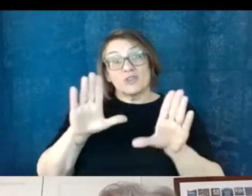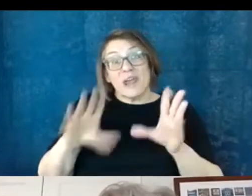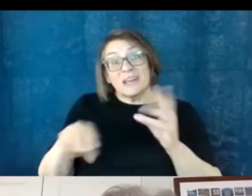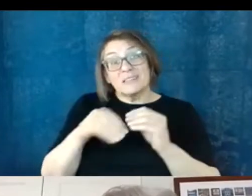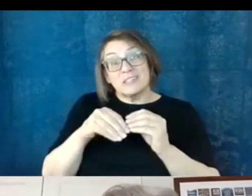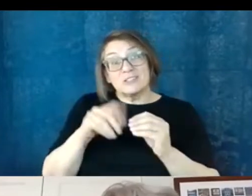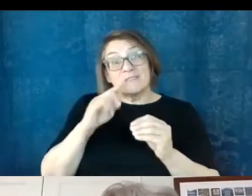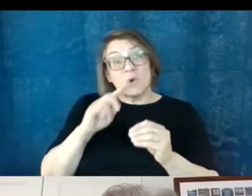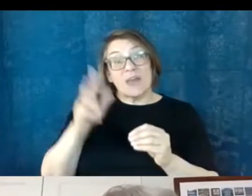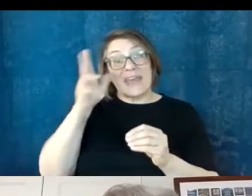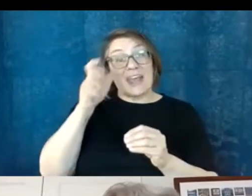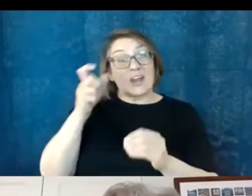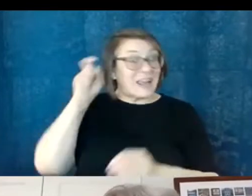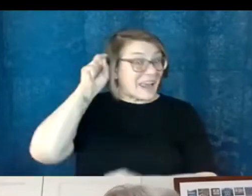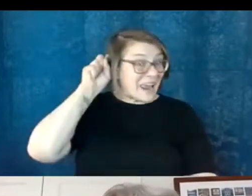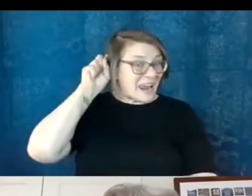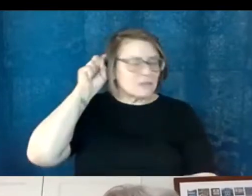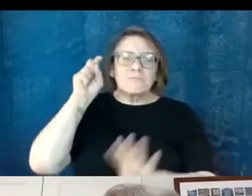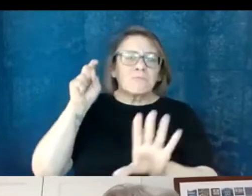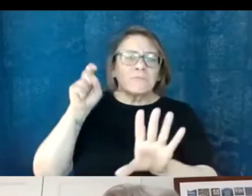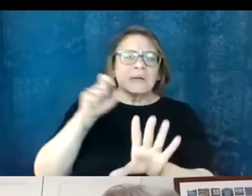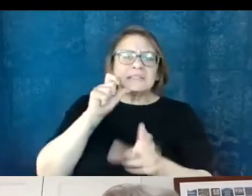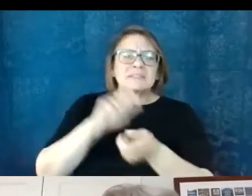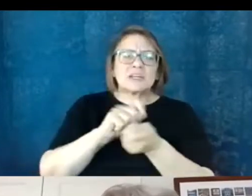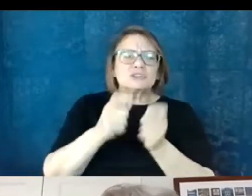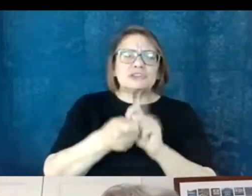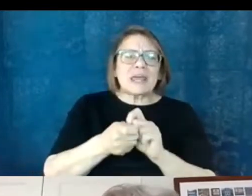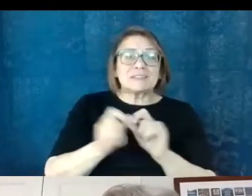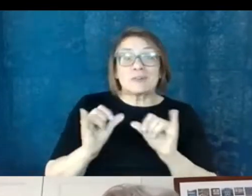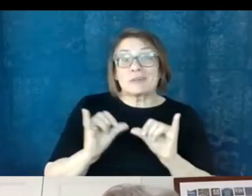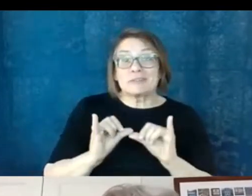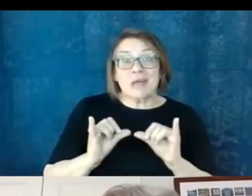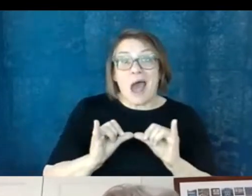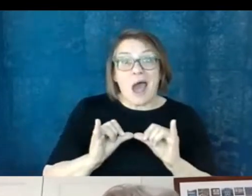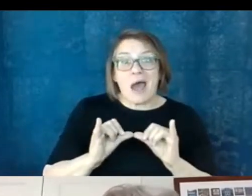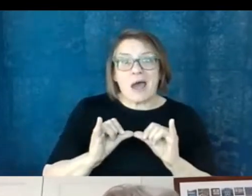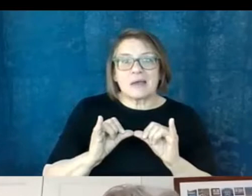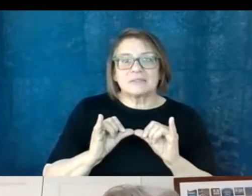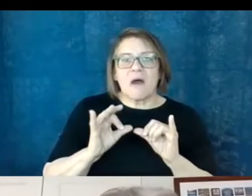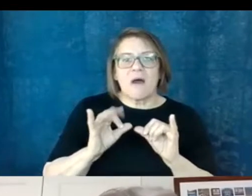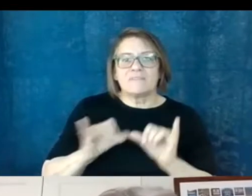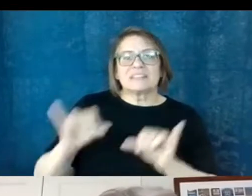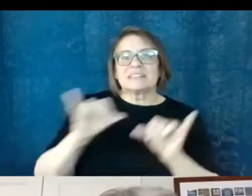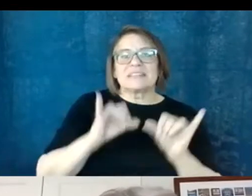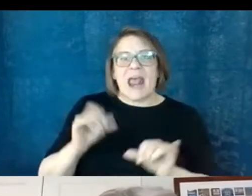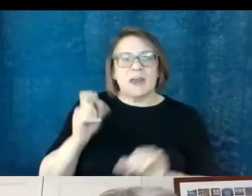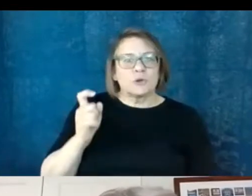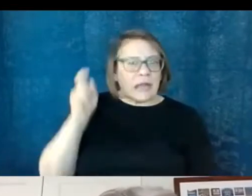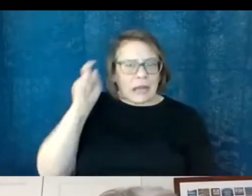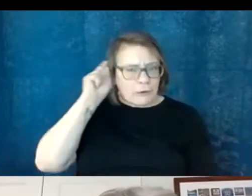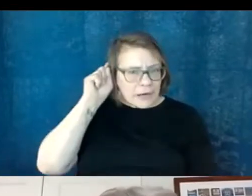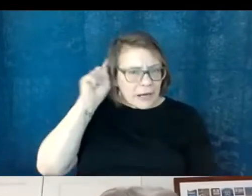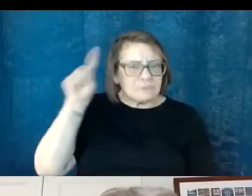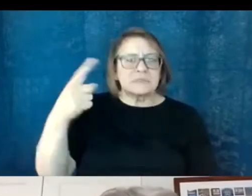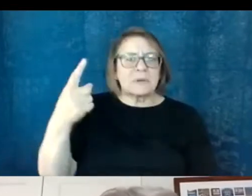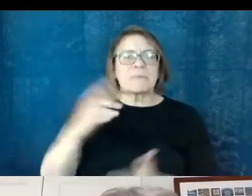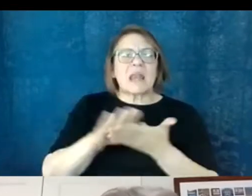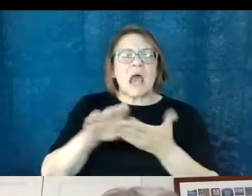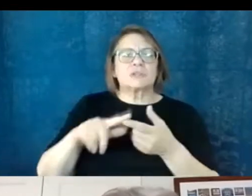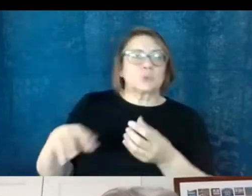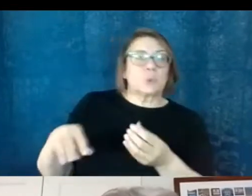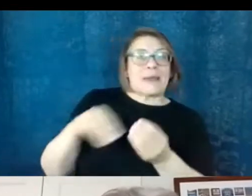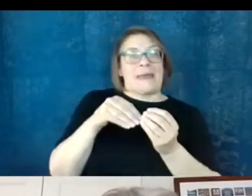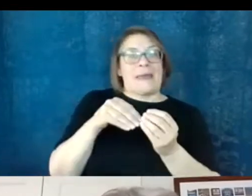the hearing aid. And it doesn't change, you know, the size of the standard hearing aid. So it's just something nice to just kind of throw in